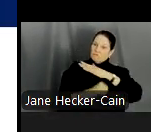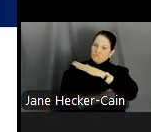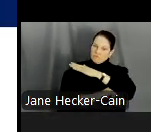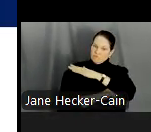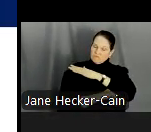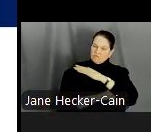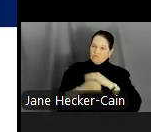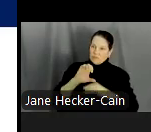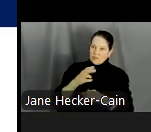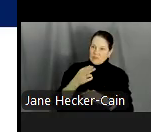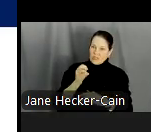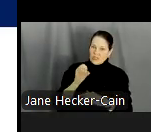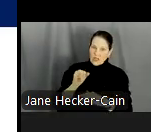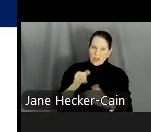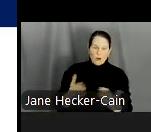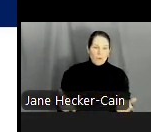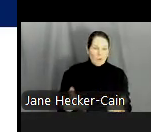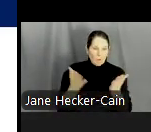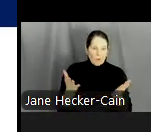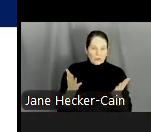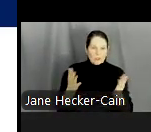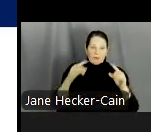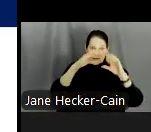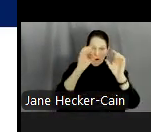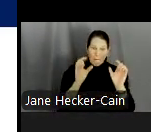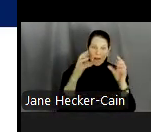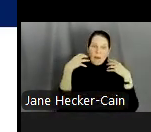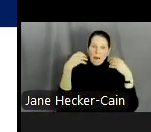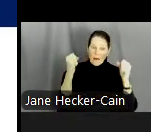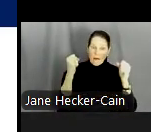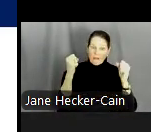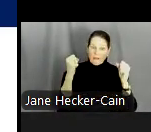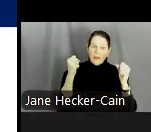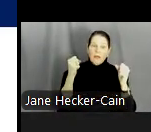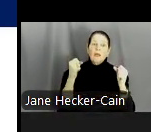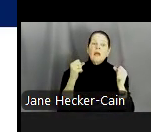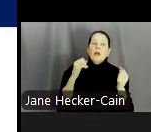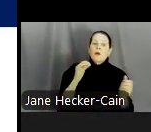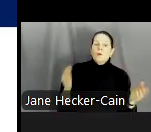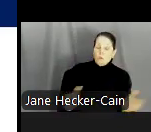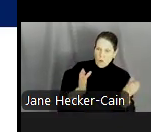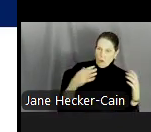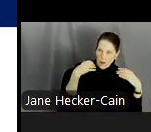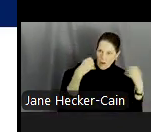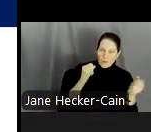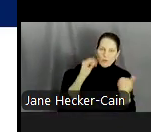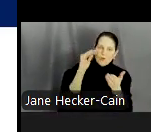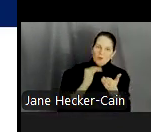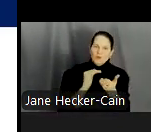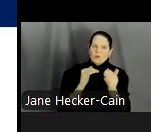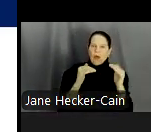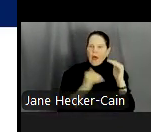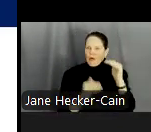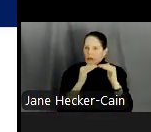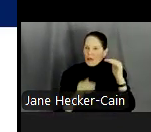CHEI promotes the health of Massachusetts residents and reduces health inequities through a health equity data and response